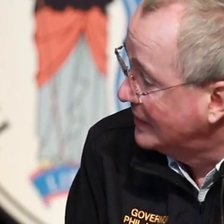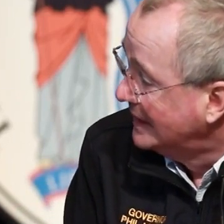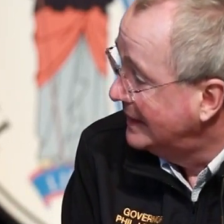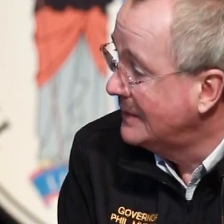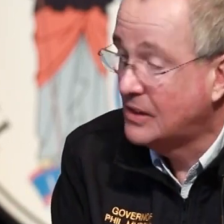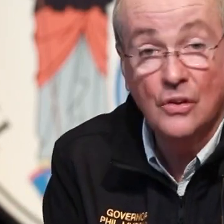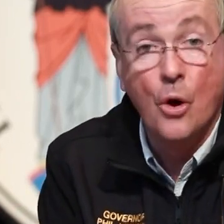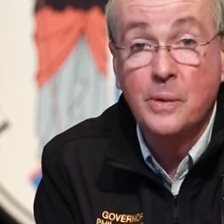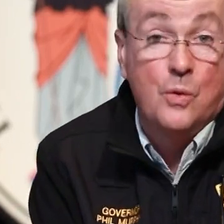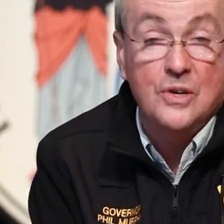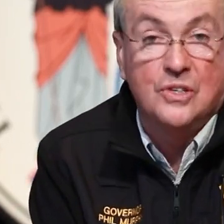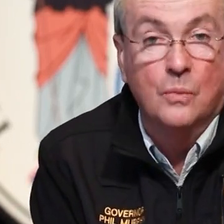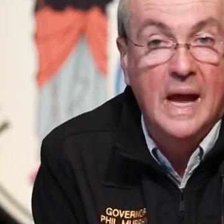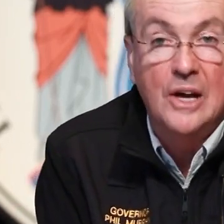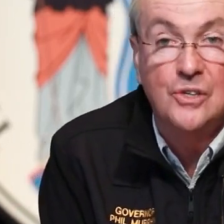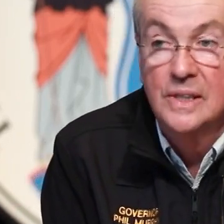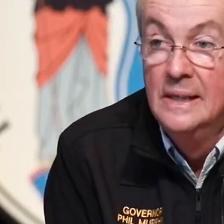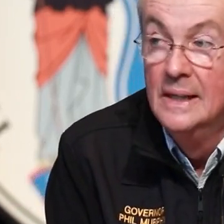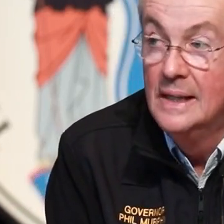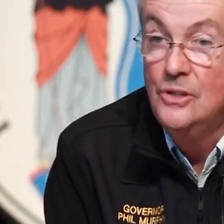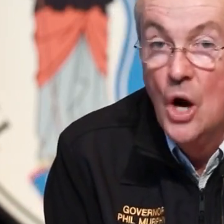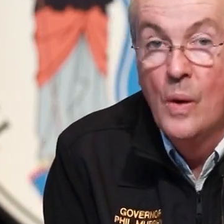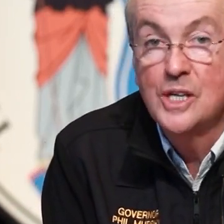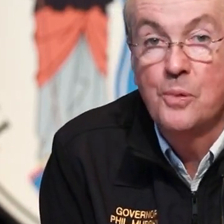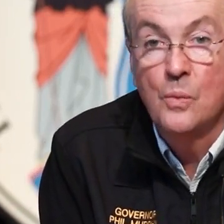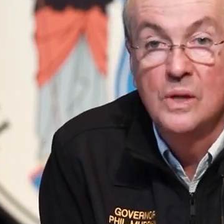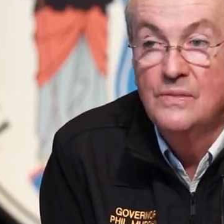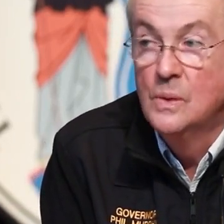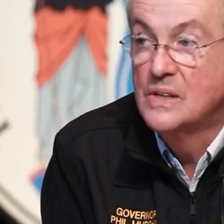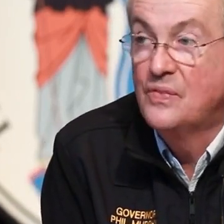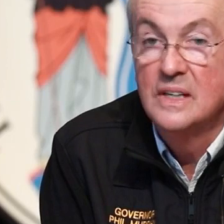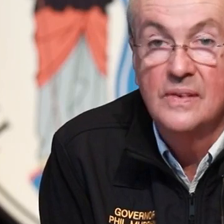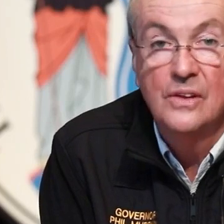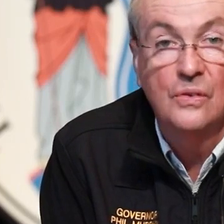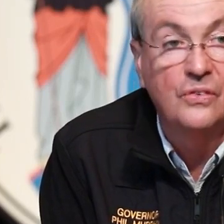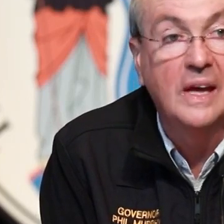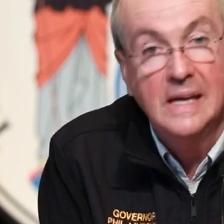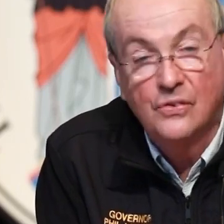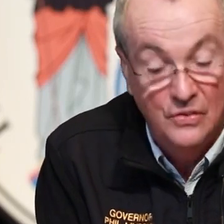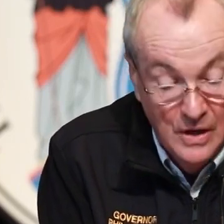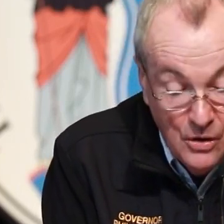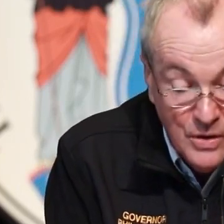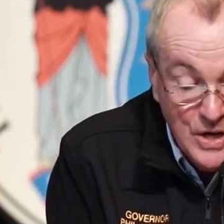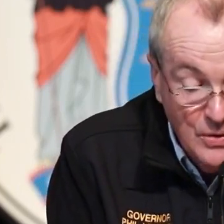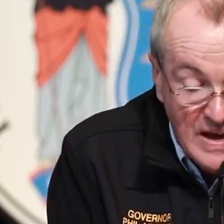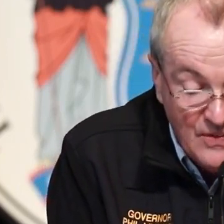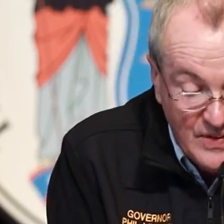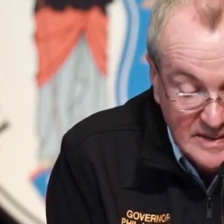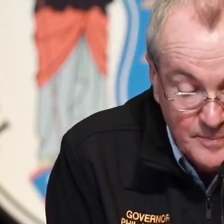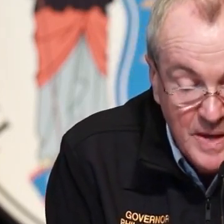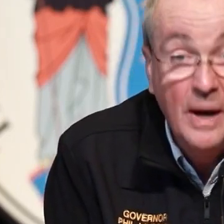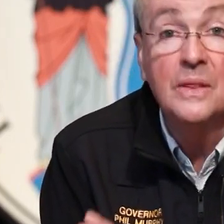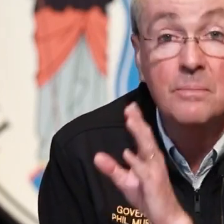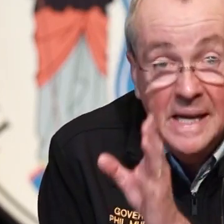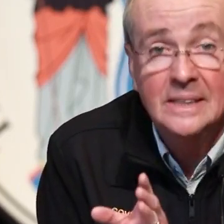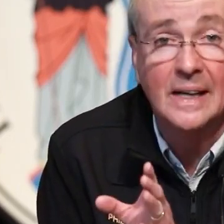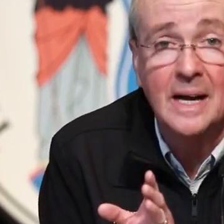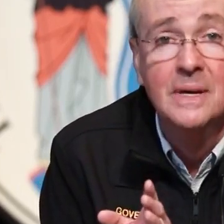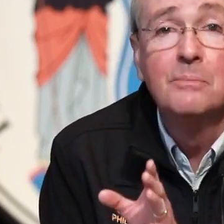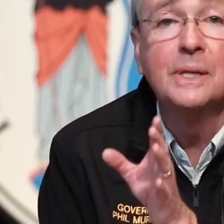this? And it's an open question. We actually, no expert will give you a definitive answer and say yes or no to that effect. But